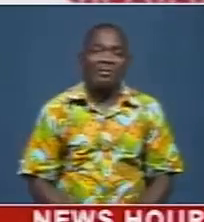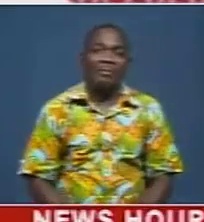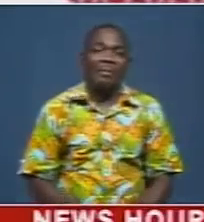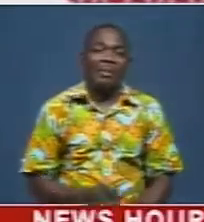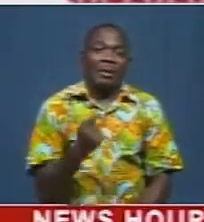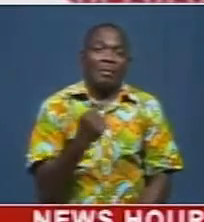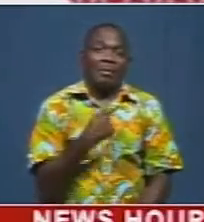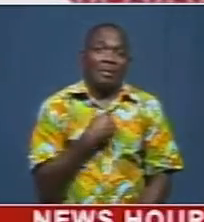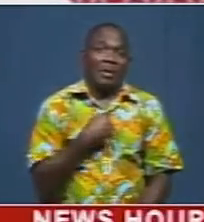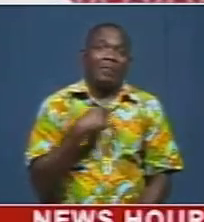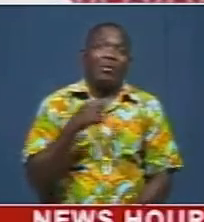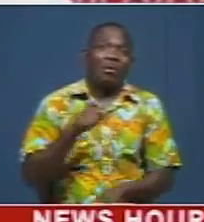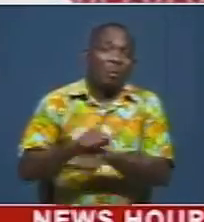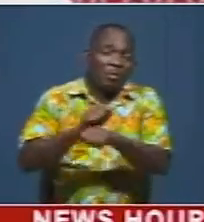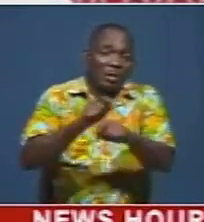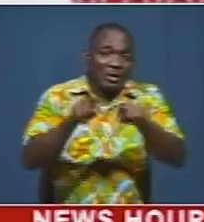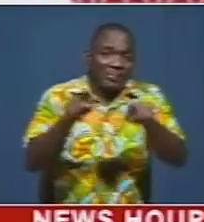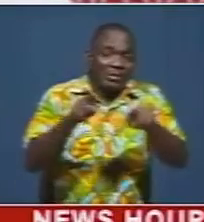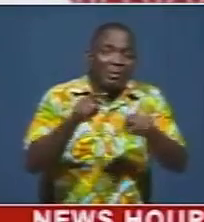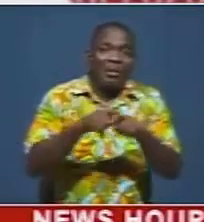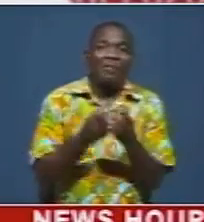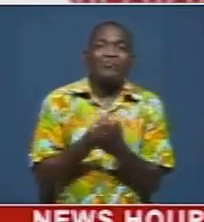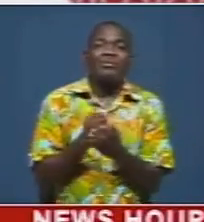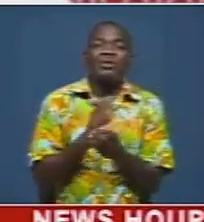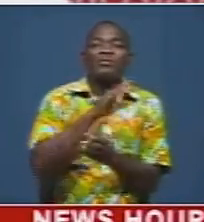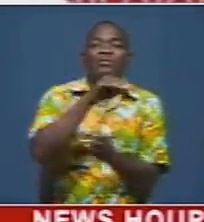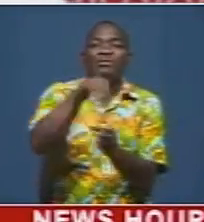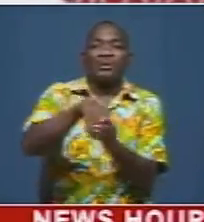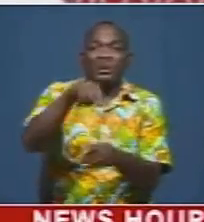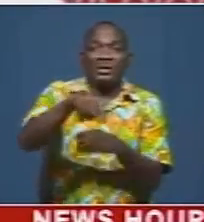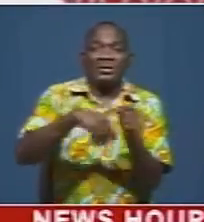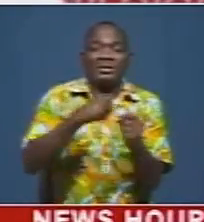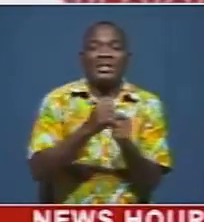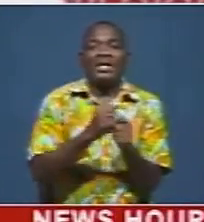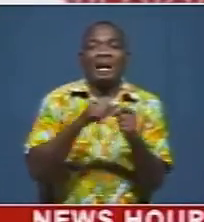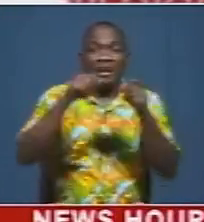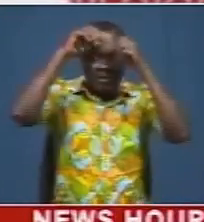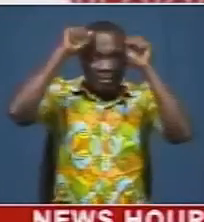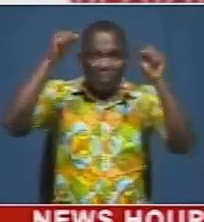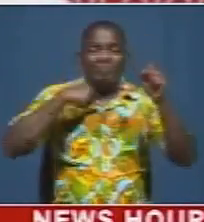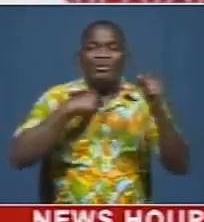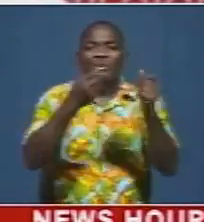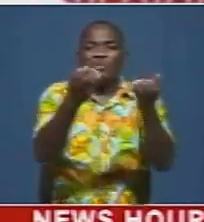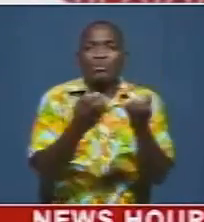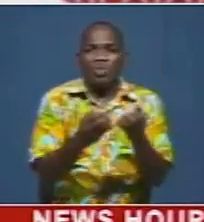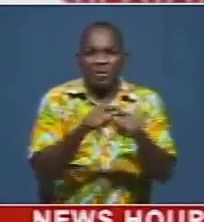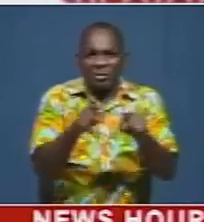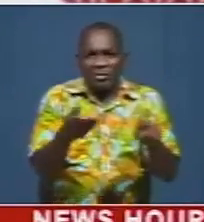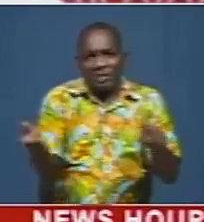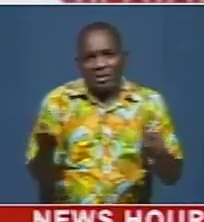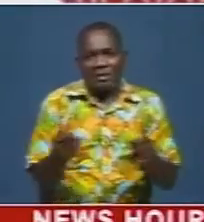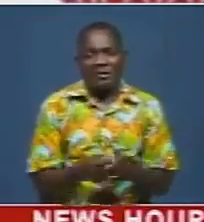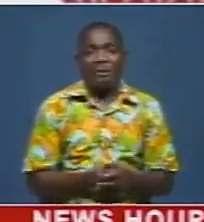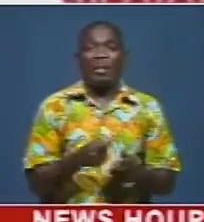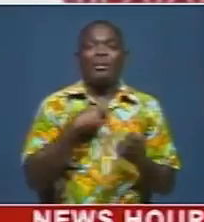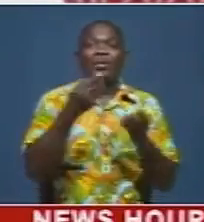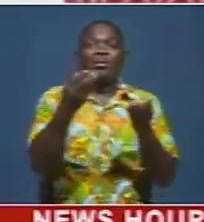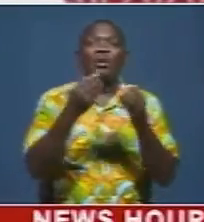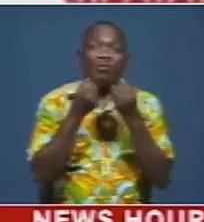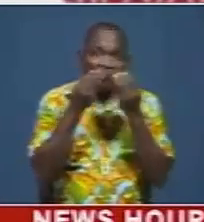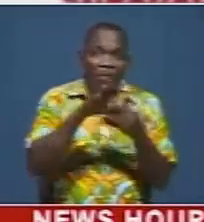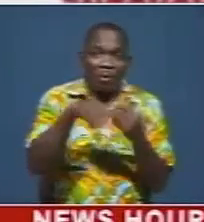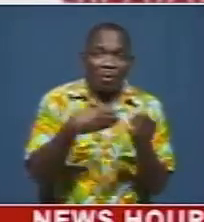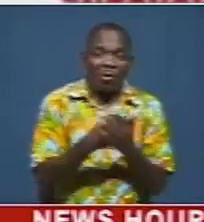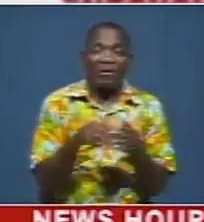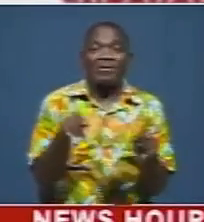I am doing something different by jumping into the 2020 race because I want something different. I want to tell others